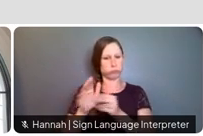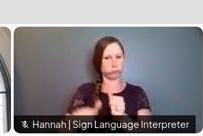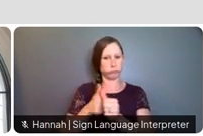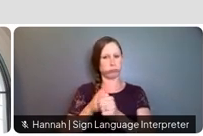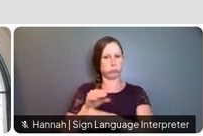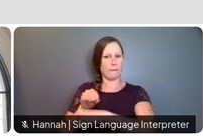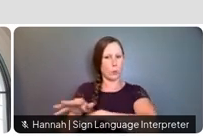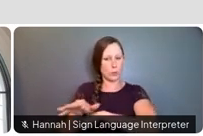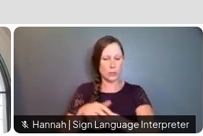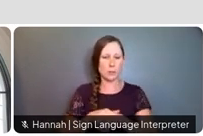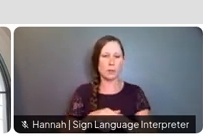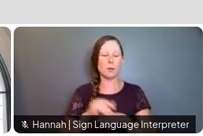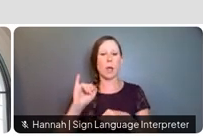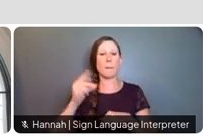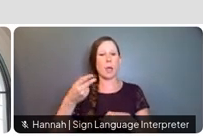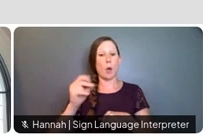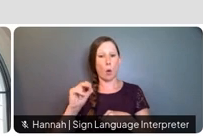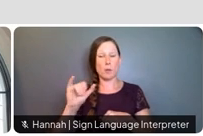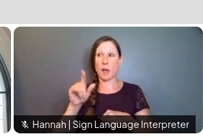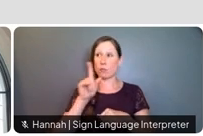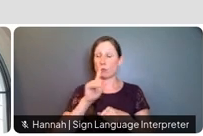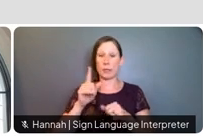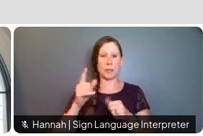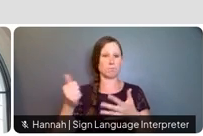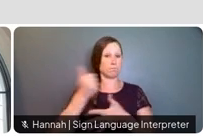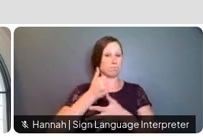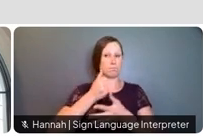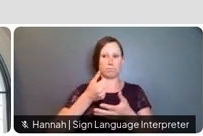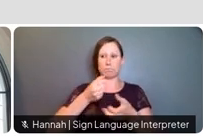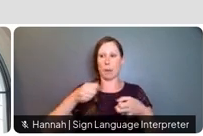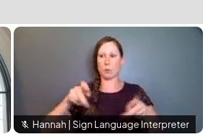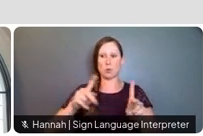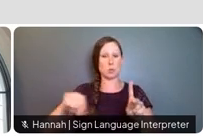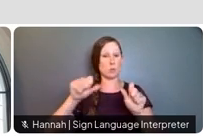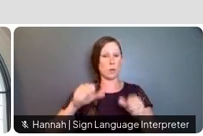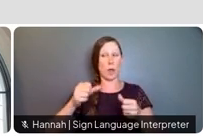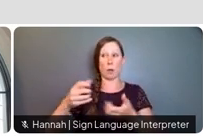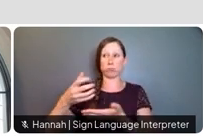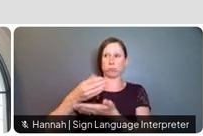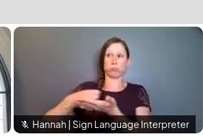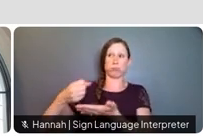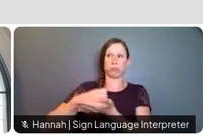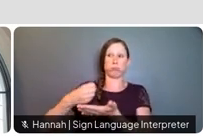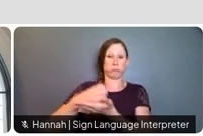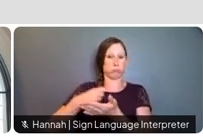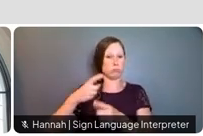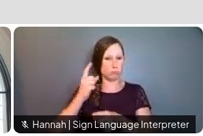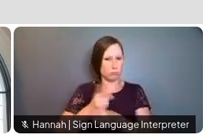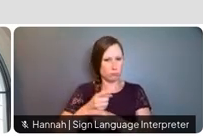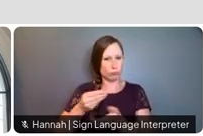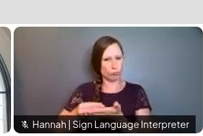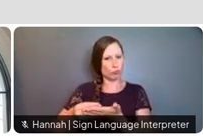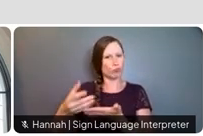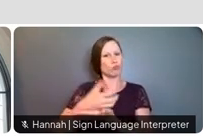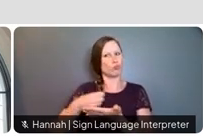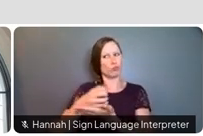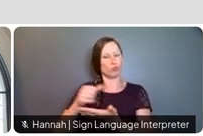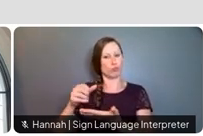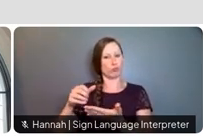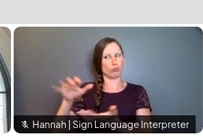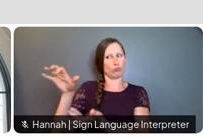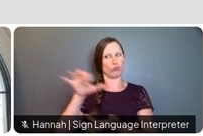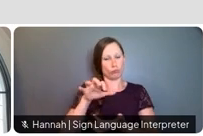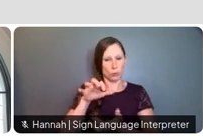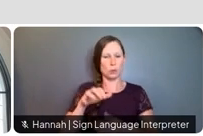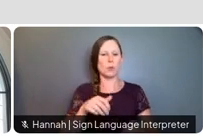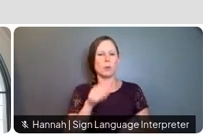an IPO is an opportunity to raise capital, right? It's a fundraising event. Private companies opt to start selling their shares